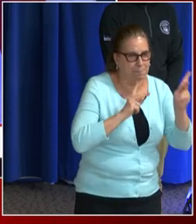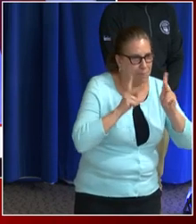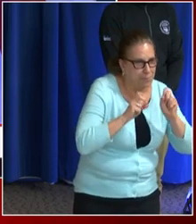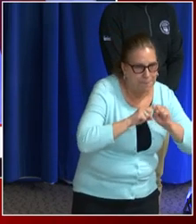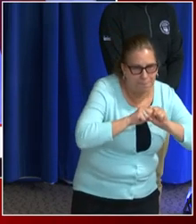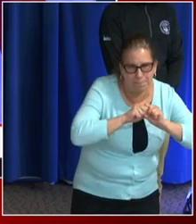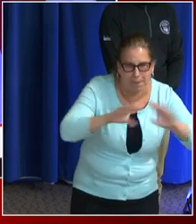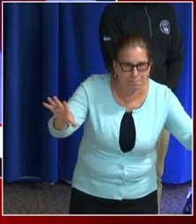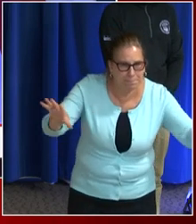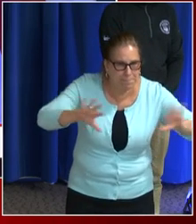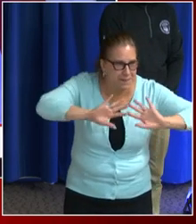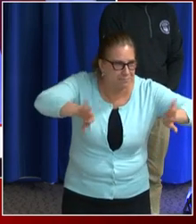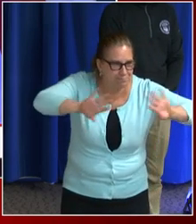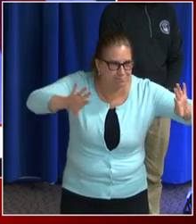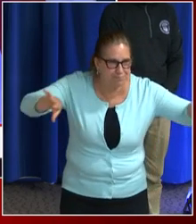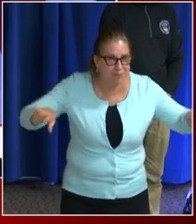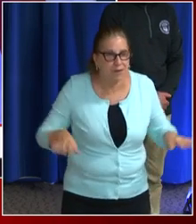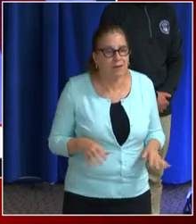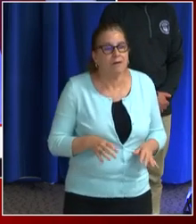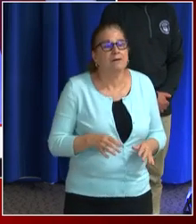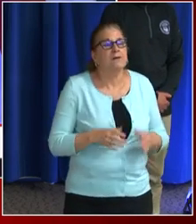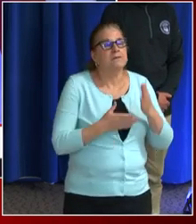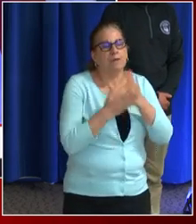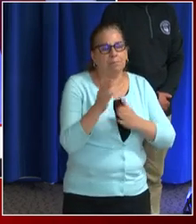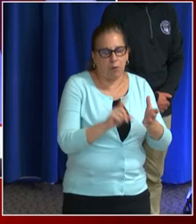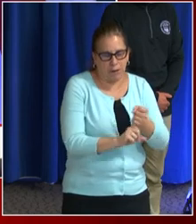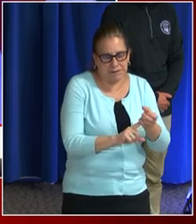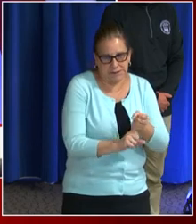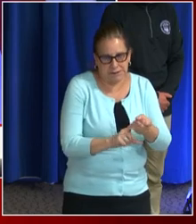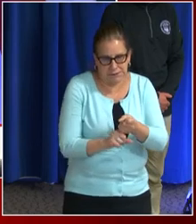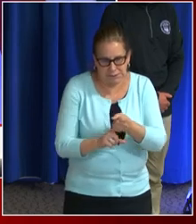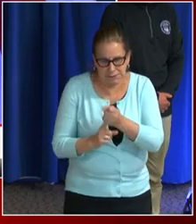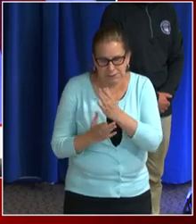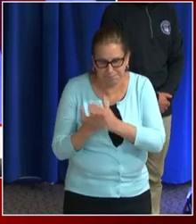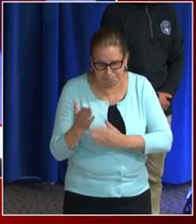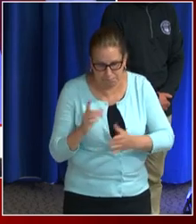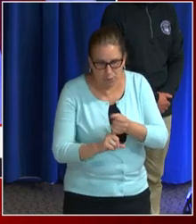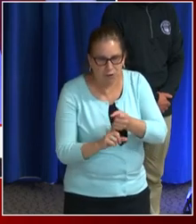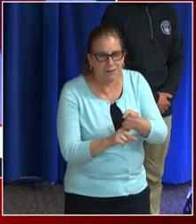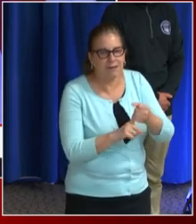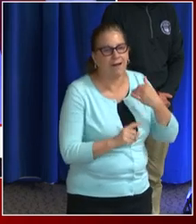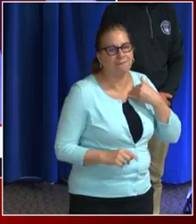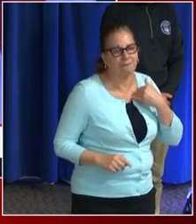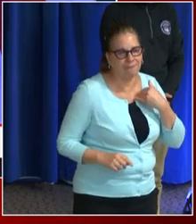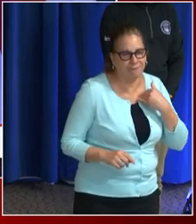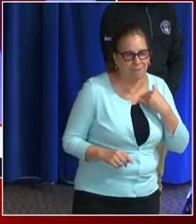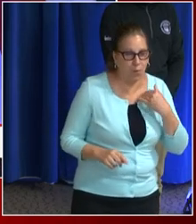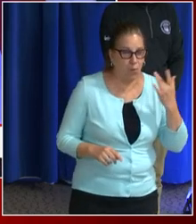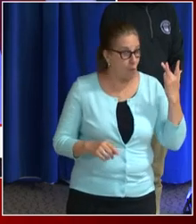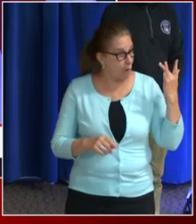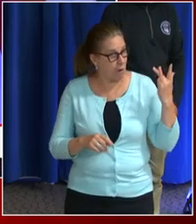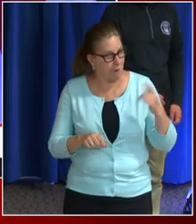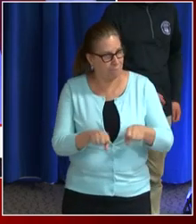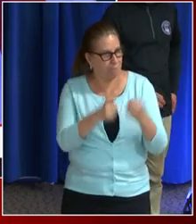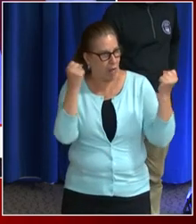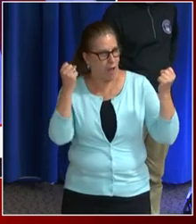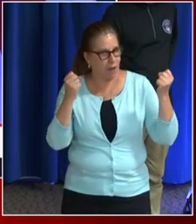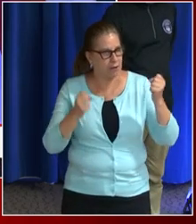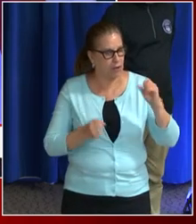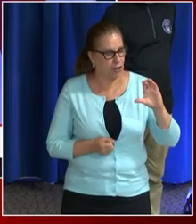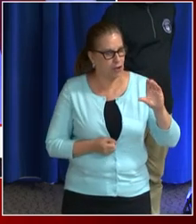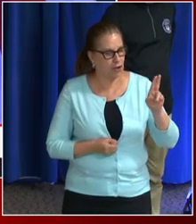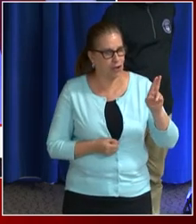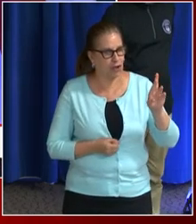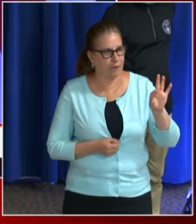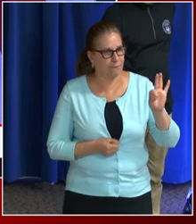number, a number of people were arrested in violation of that protest. I want to